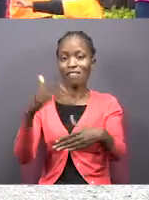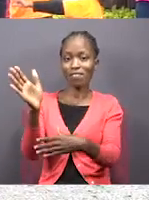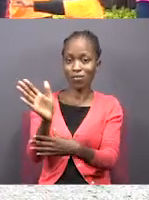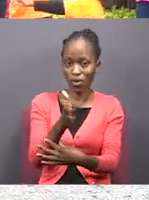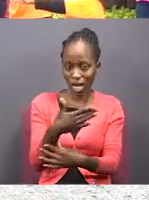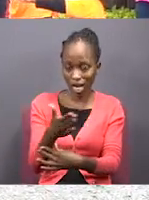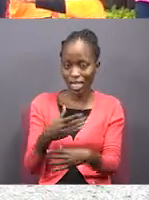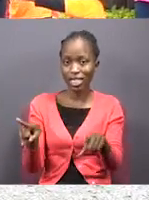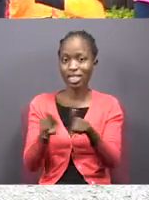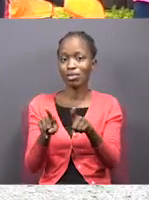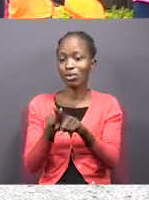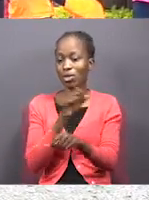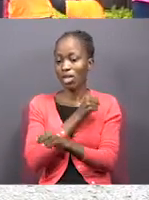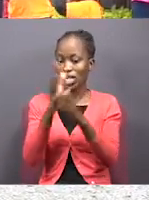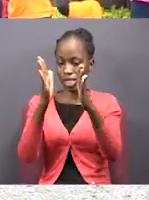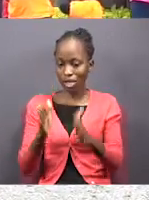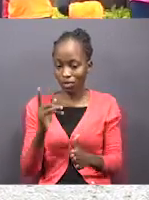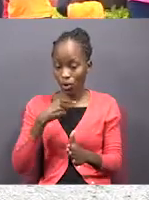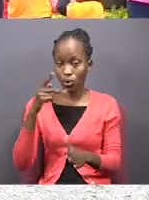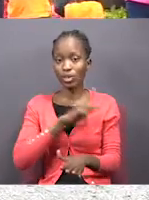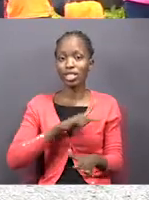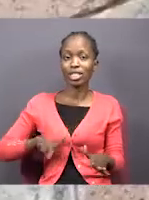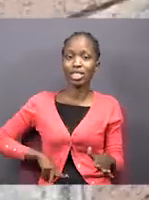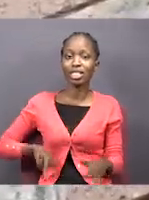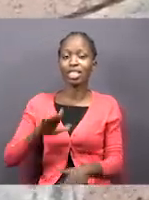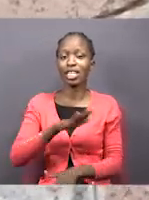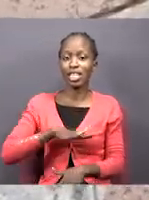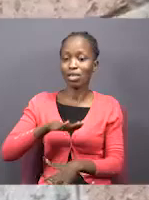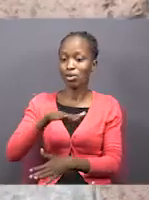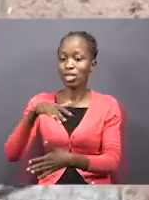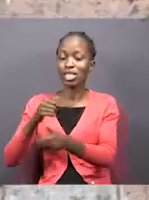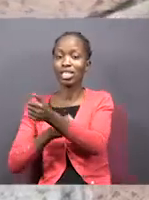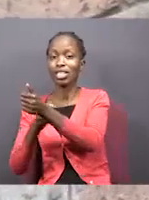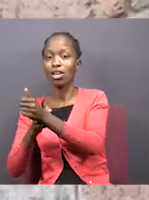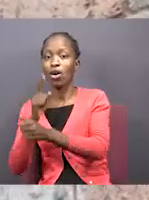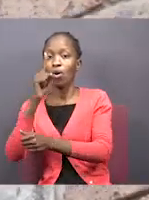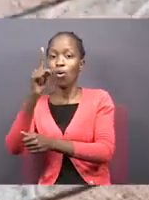One brotherhood uniting all true Christians with unity and love.